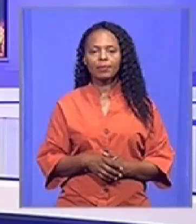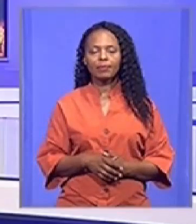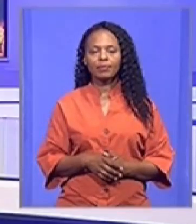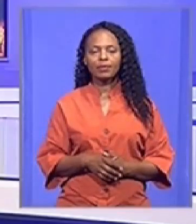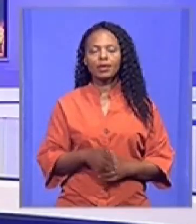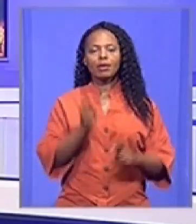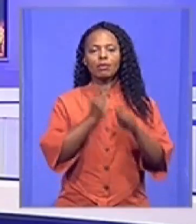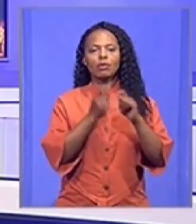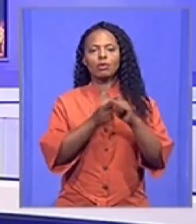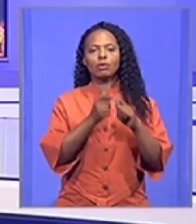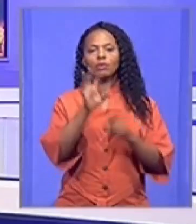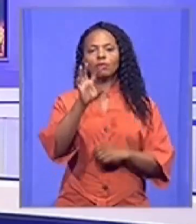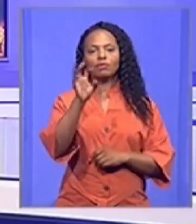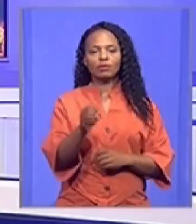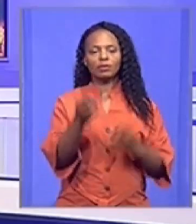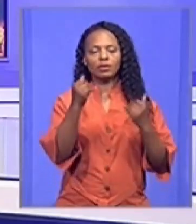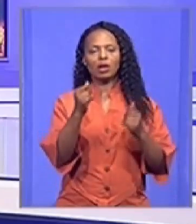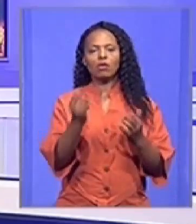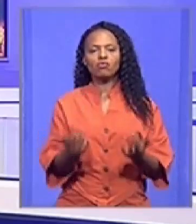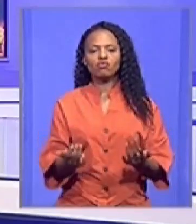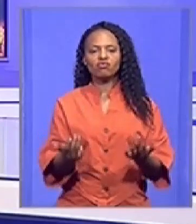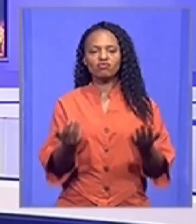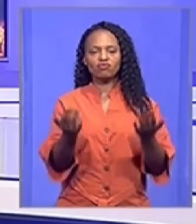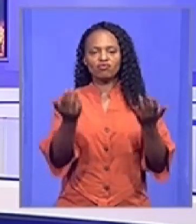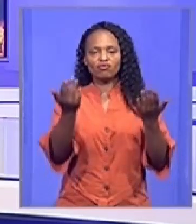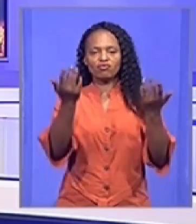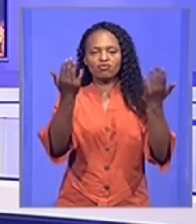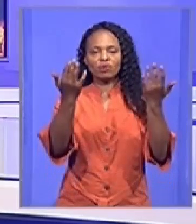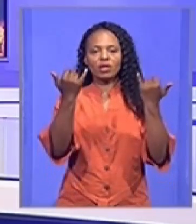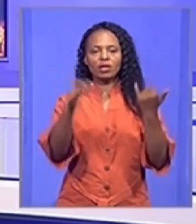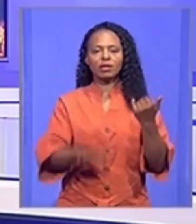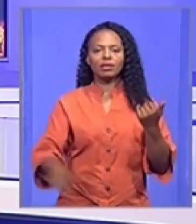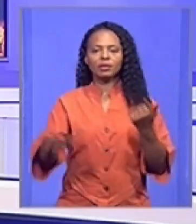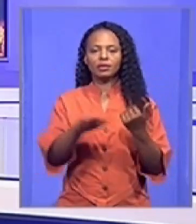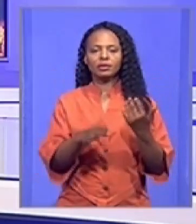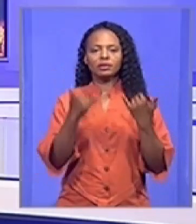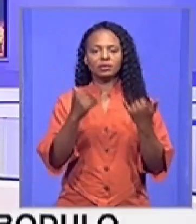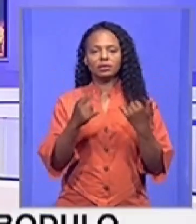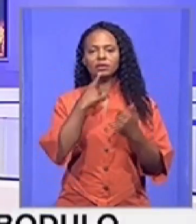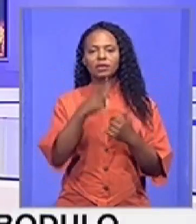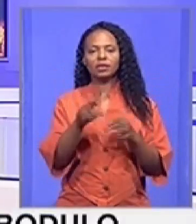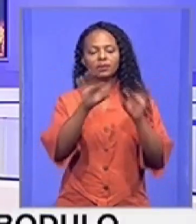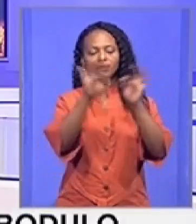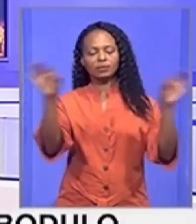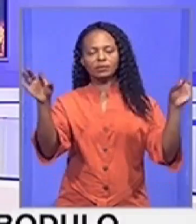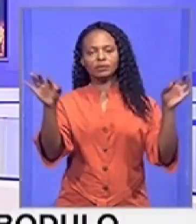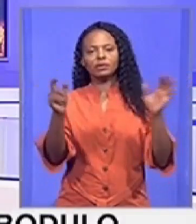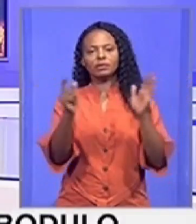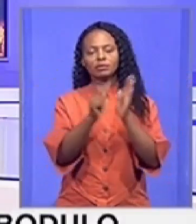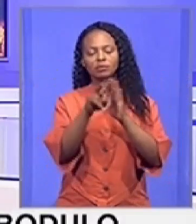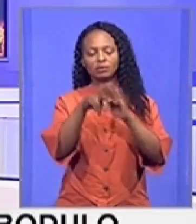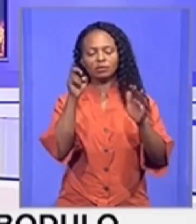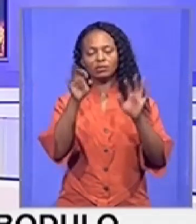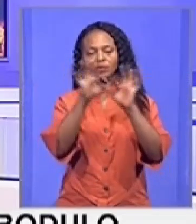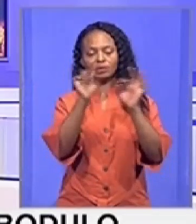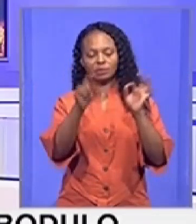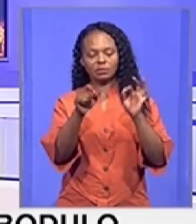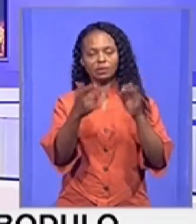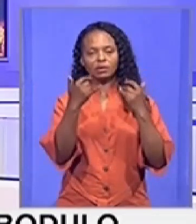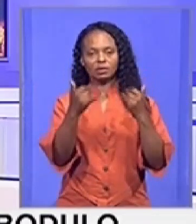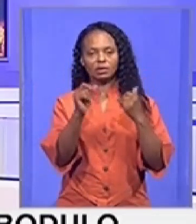Mekuku e 50 e shisitswe ke mollo o ho tlalewang o bakilwe ke ho hokelwa ka ho se molaong ha motlakase Bacon Bay, Eastern Cape.